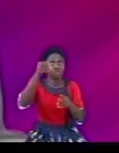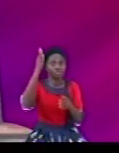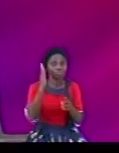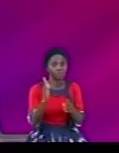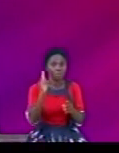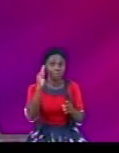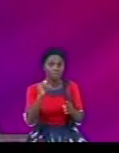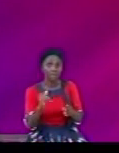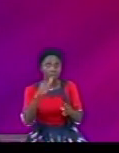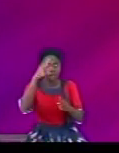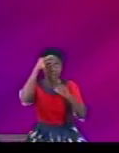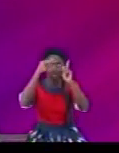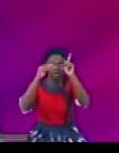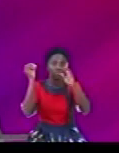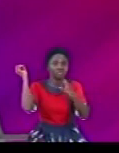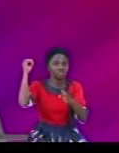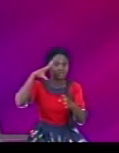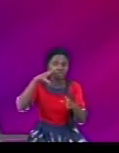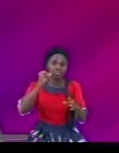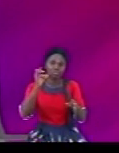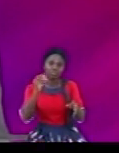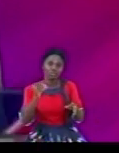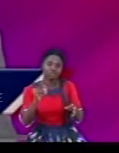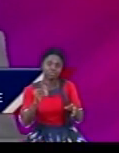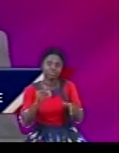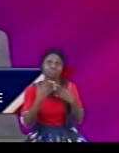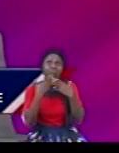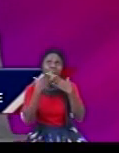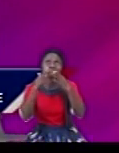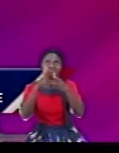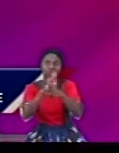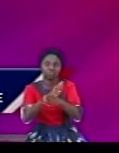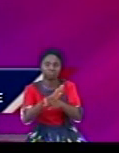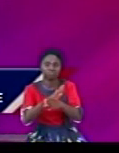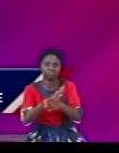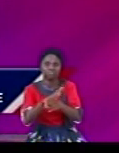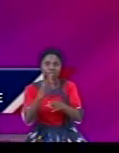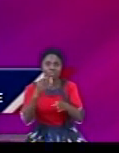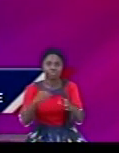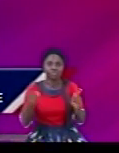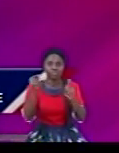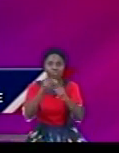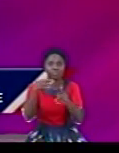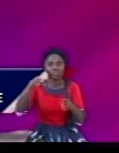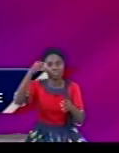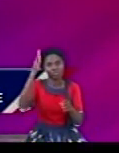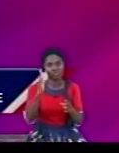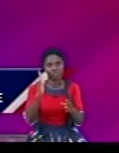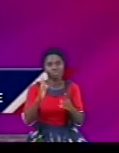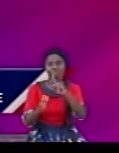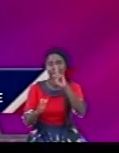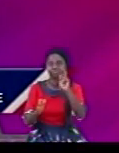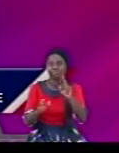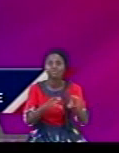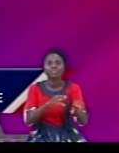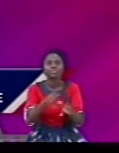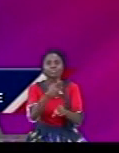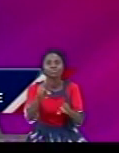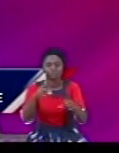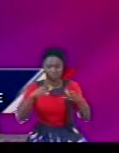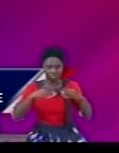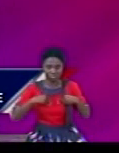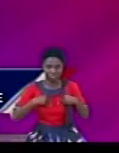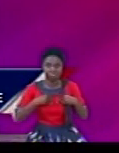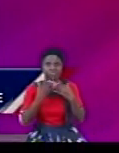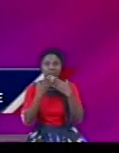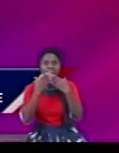so appreciative of the word of God. Do you appreciate the word of God today? You are going to tell the Lord, oh God, take me back